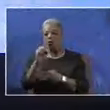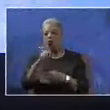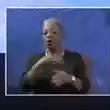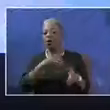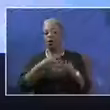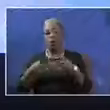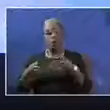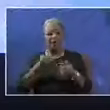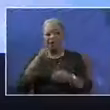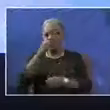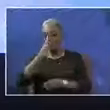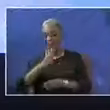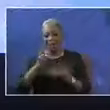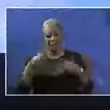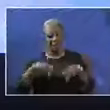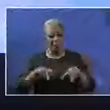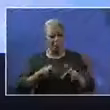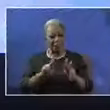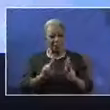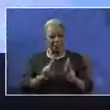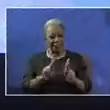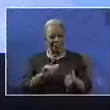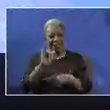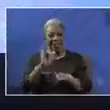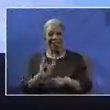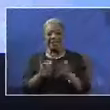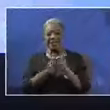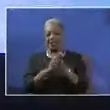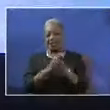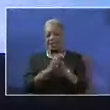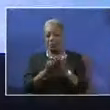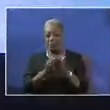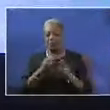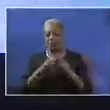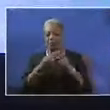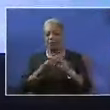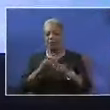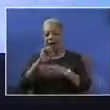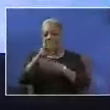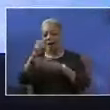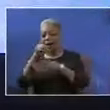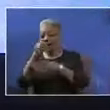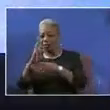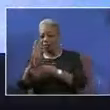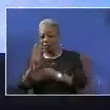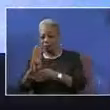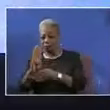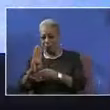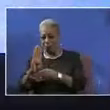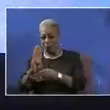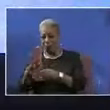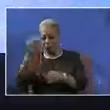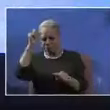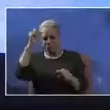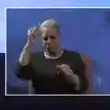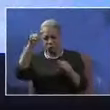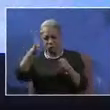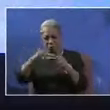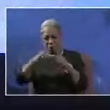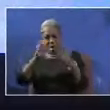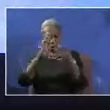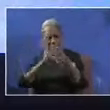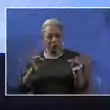And you know that from the book of Job, because while Job is tormented by